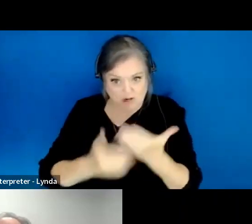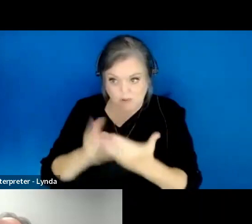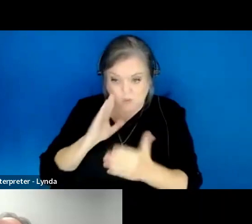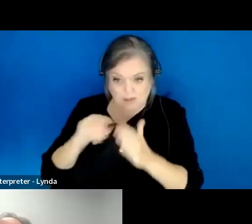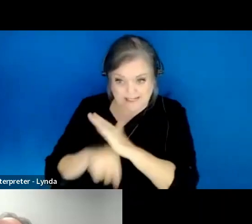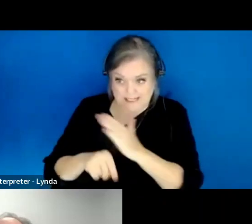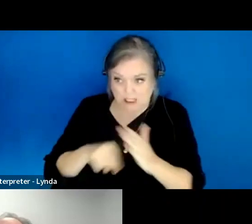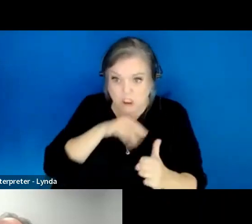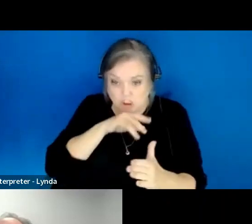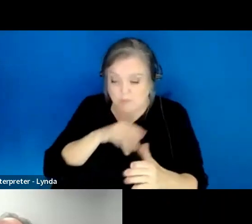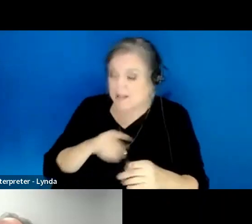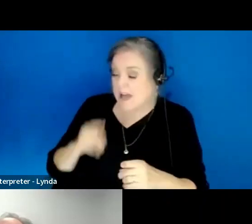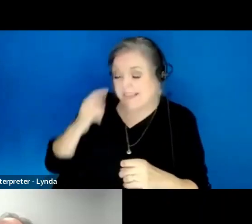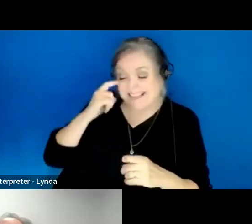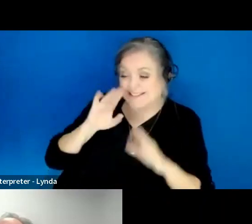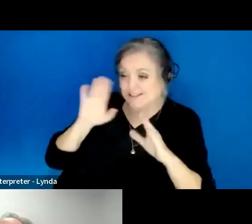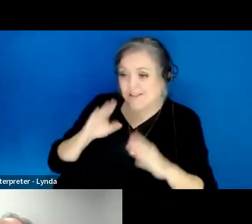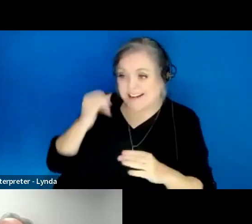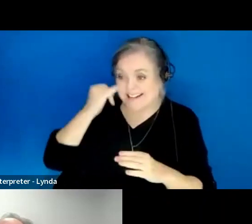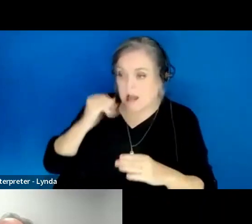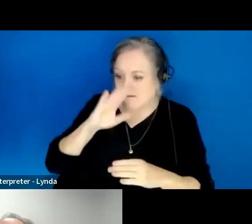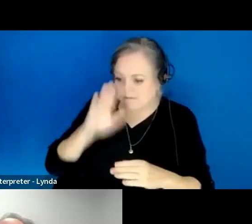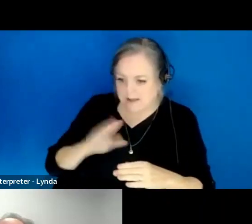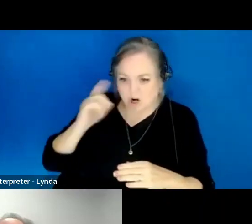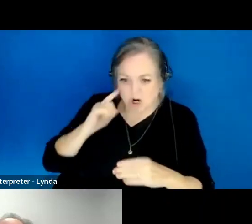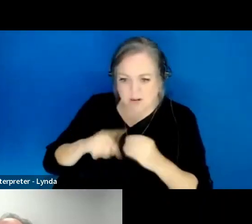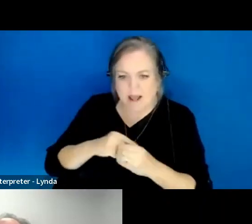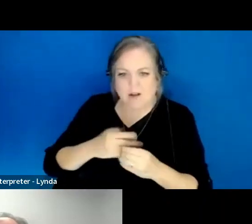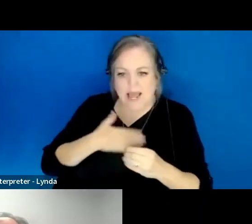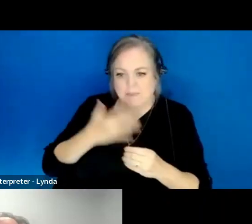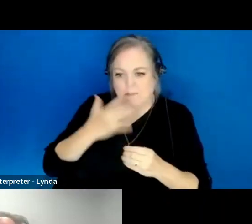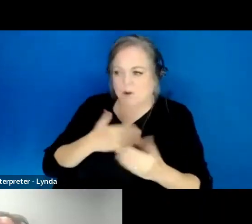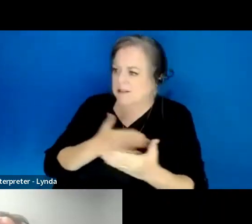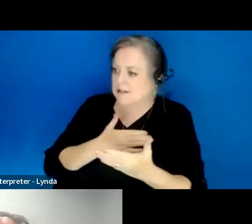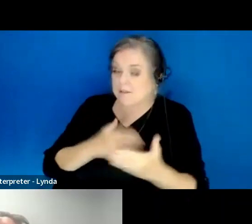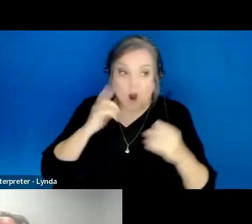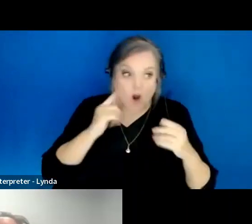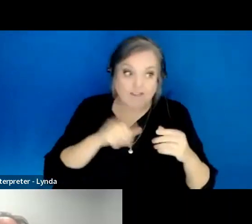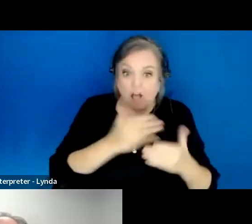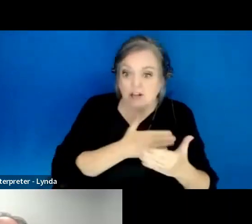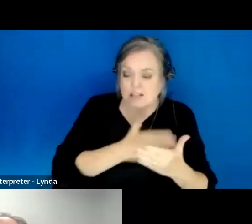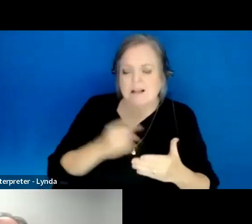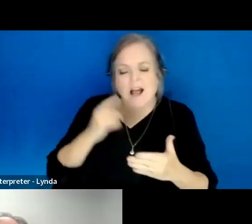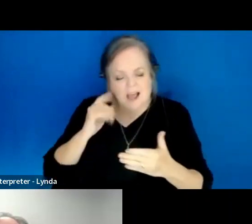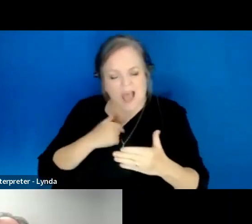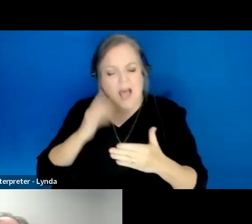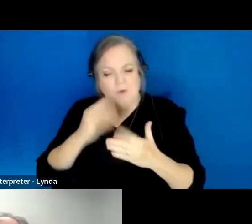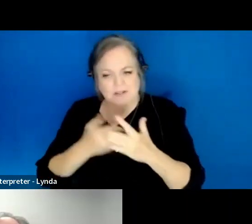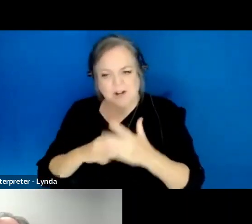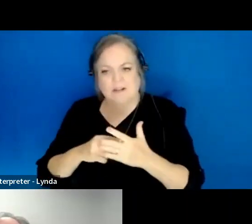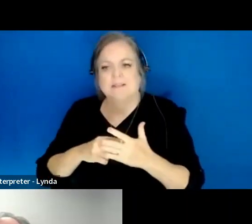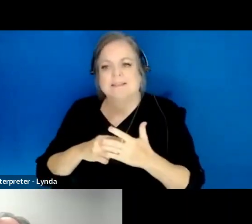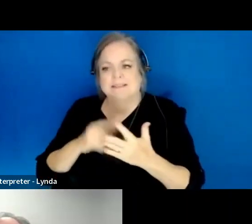that's a great idea. I'd never heard about the happy birthday song. I've heard of other songs, so I'm going to start singing happy birthday. I